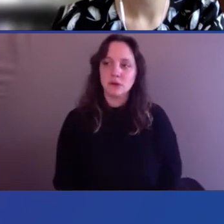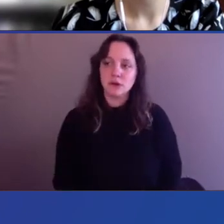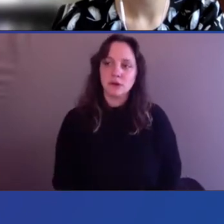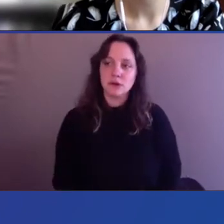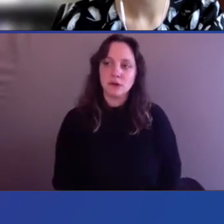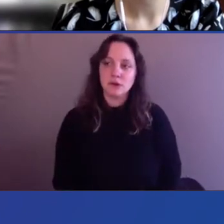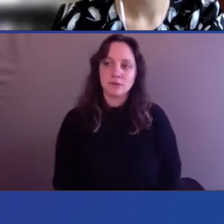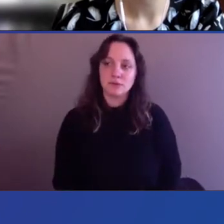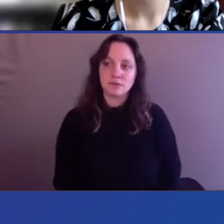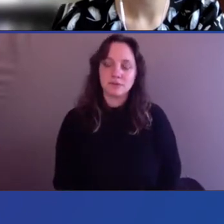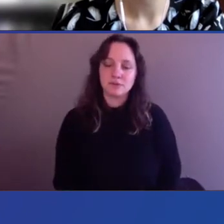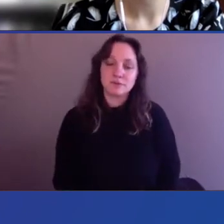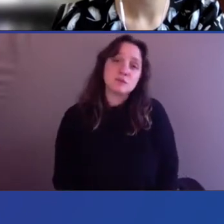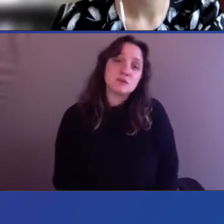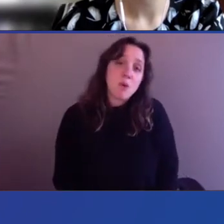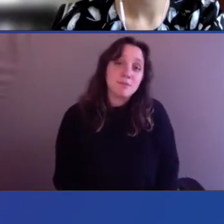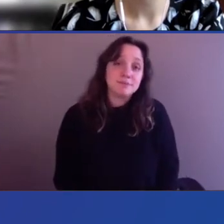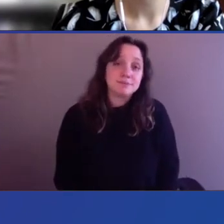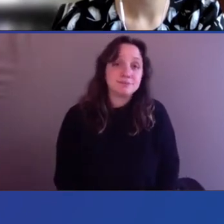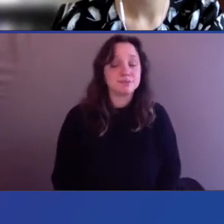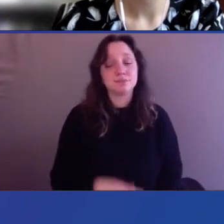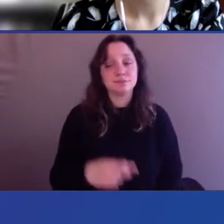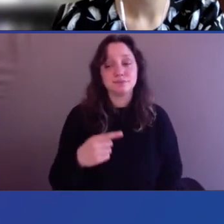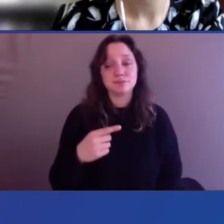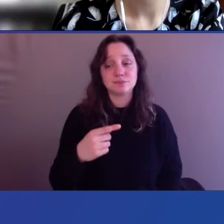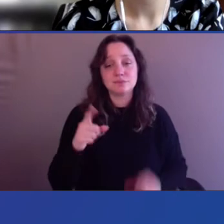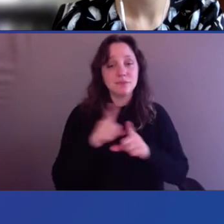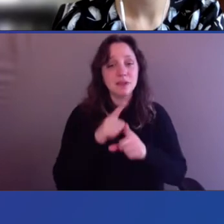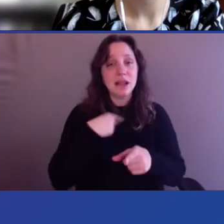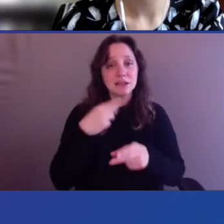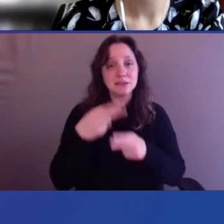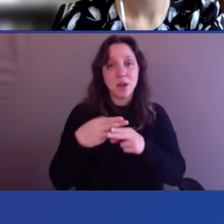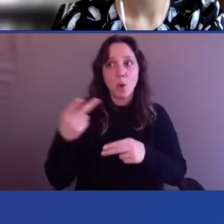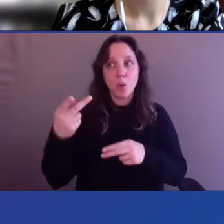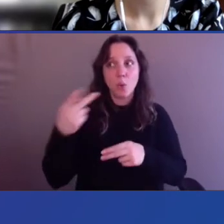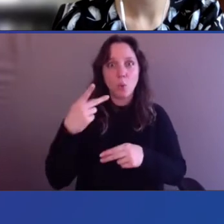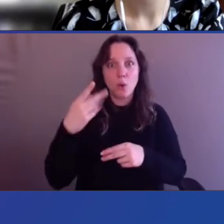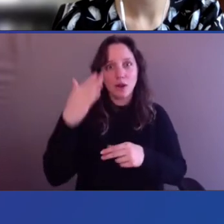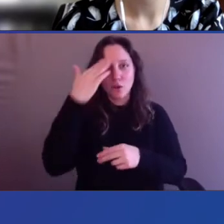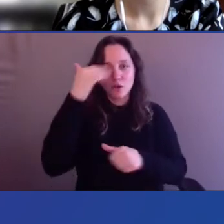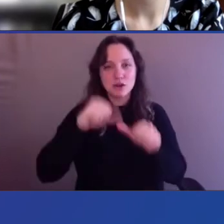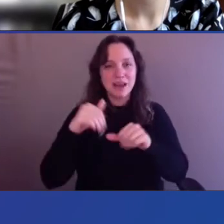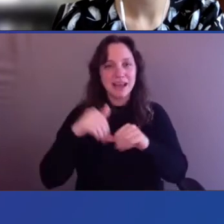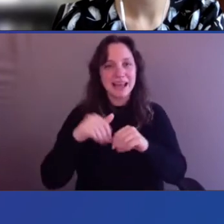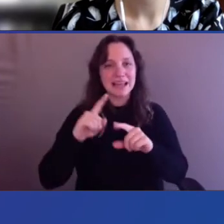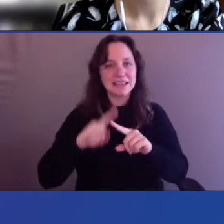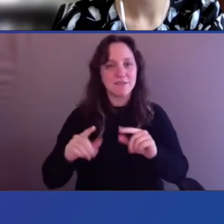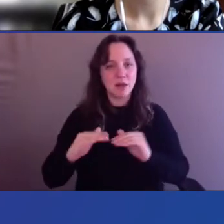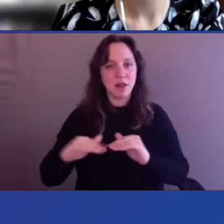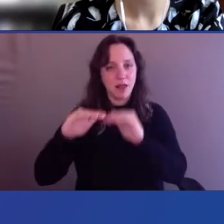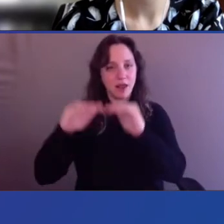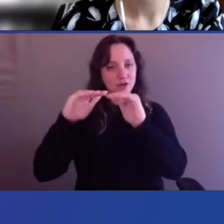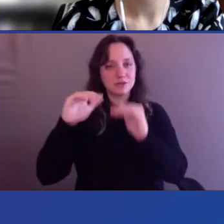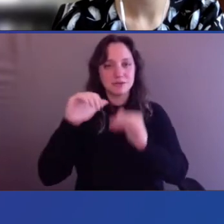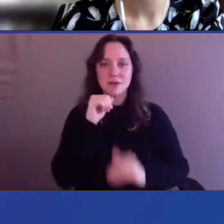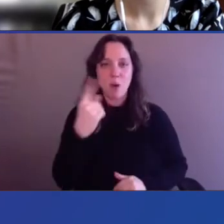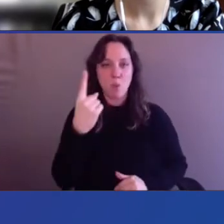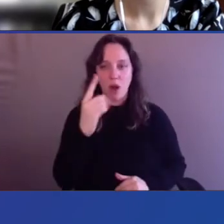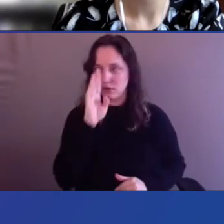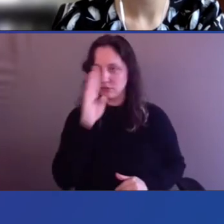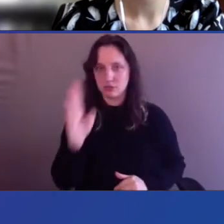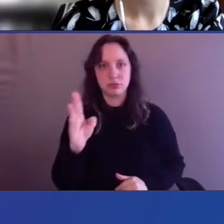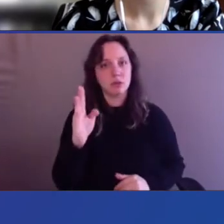we know each other on like I said, multiple layers, because we see the interconnectedness too of everything.